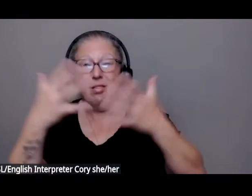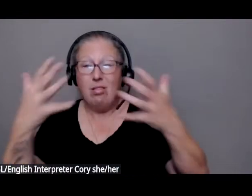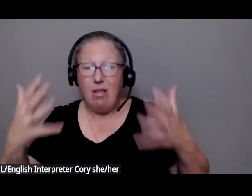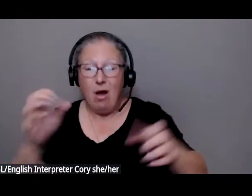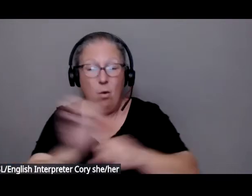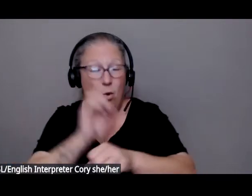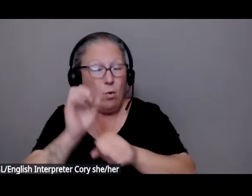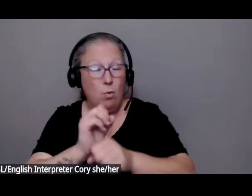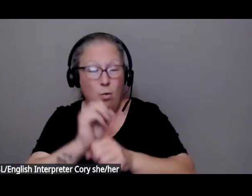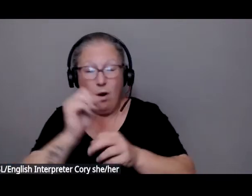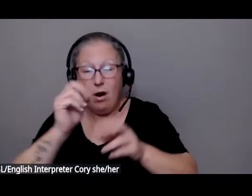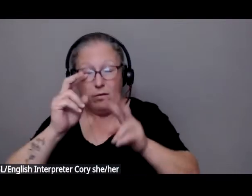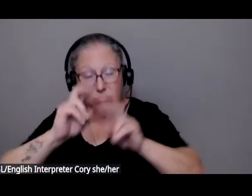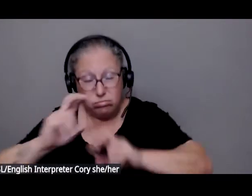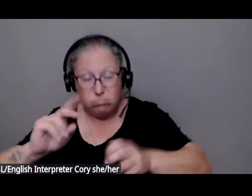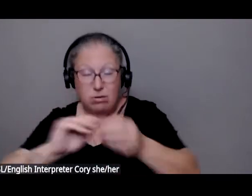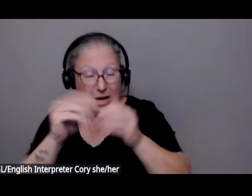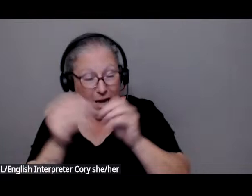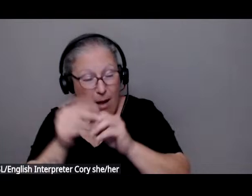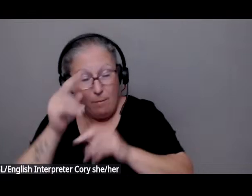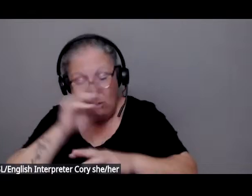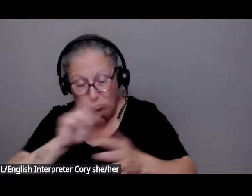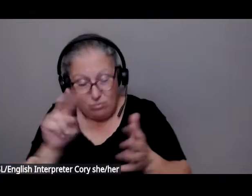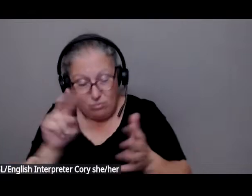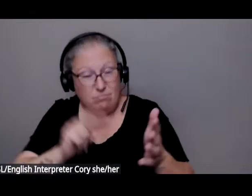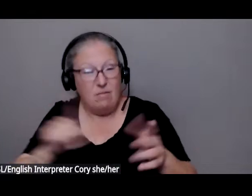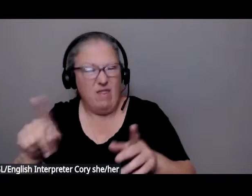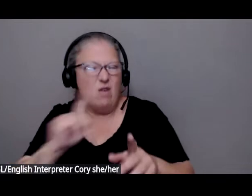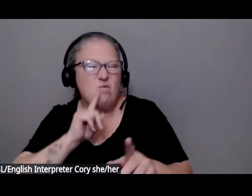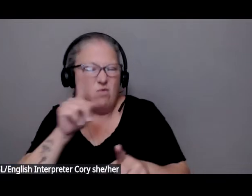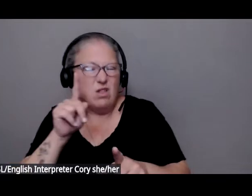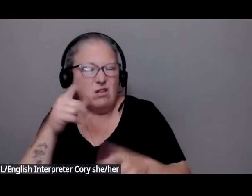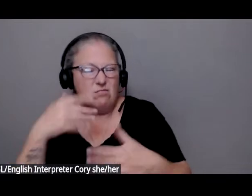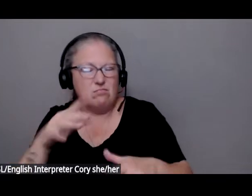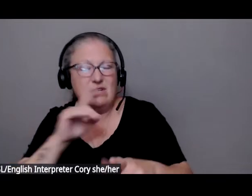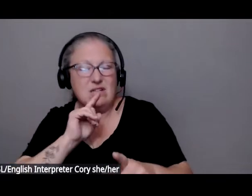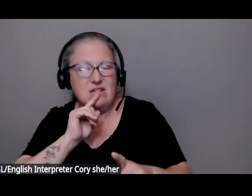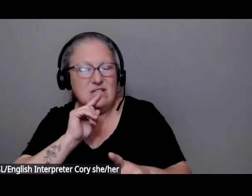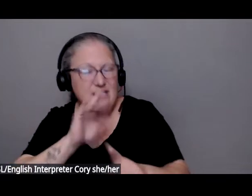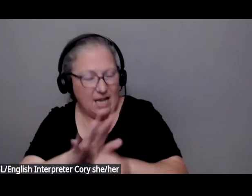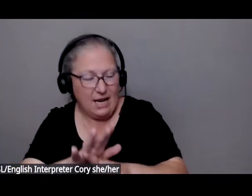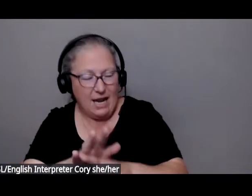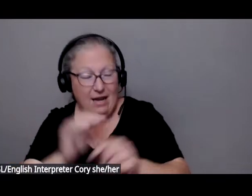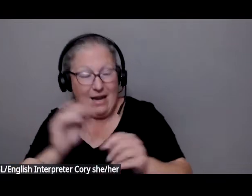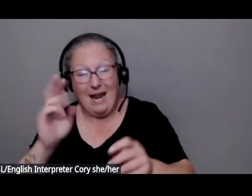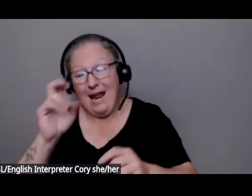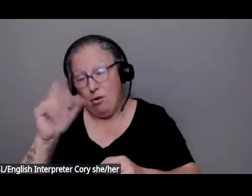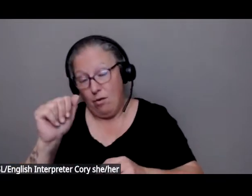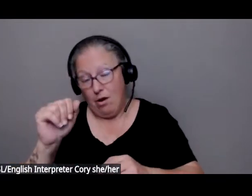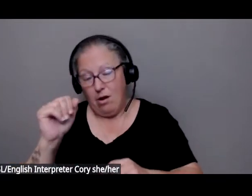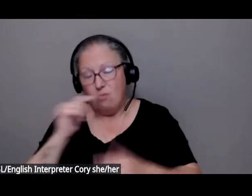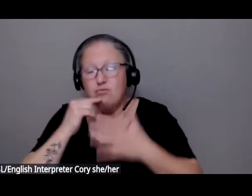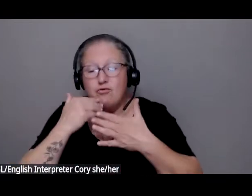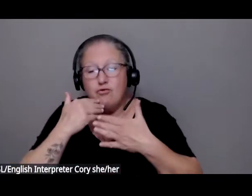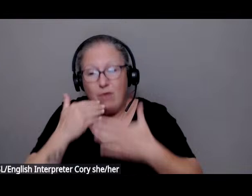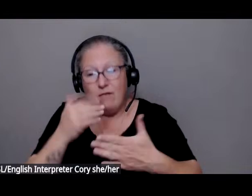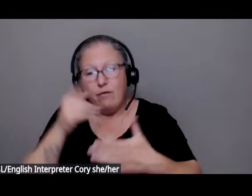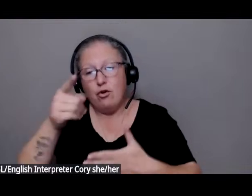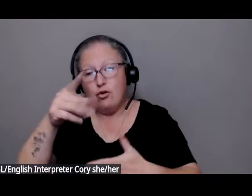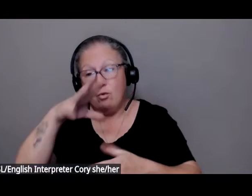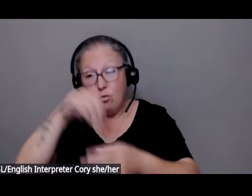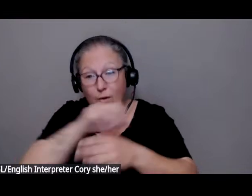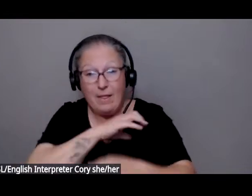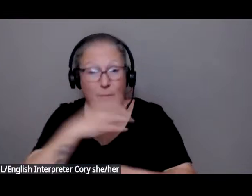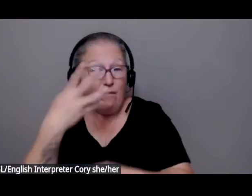numbers, and they're really dedicated. And Erica, we're just really grateful that you've been on the committee for 4 years. You